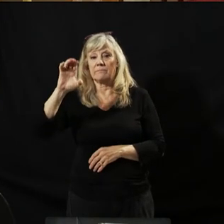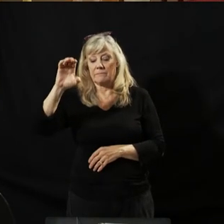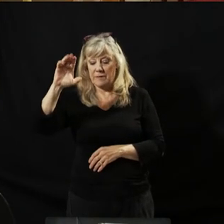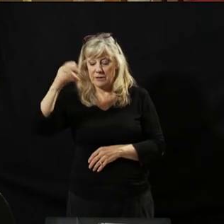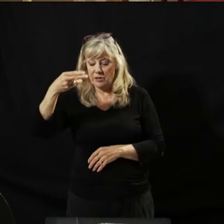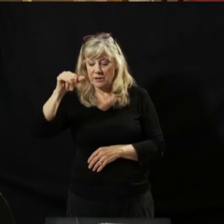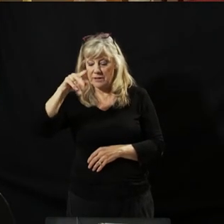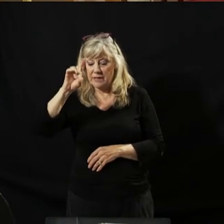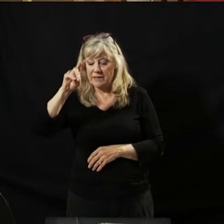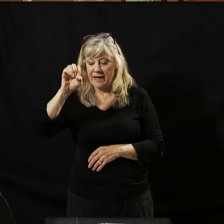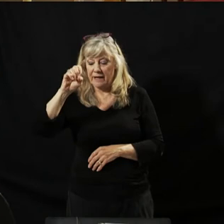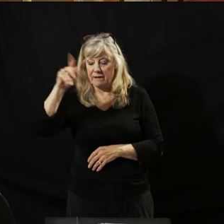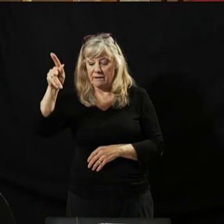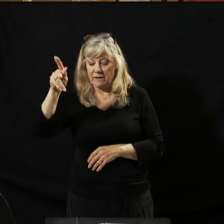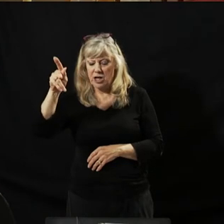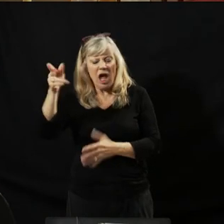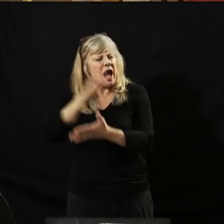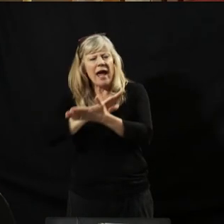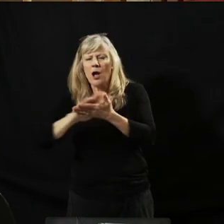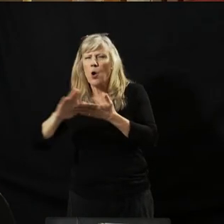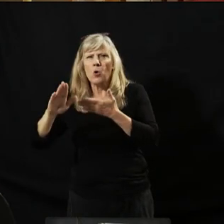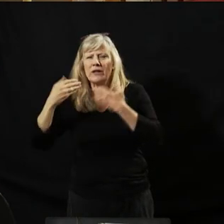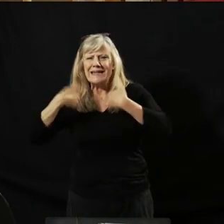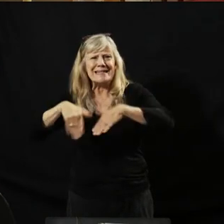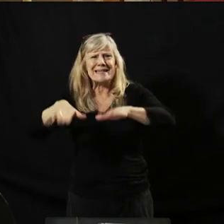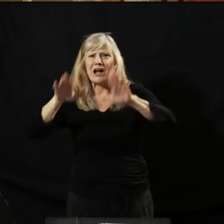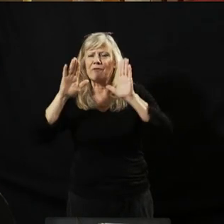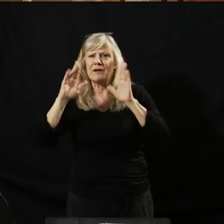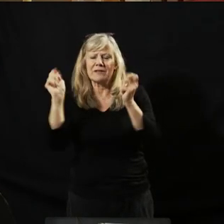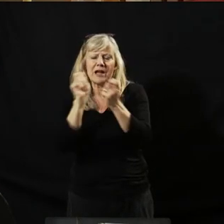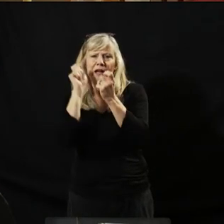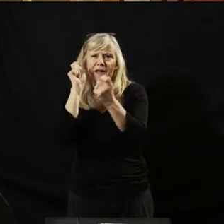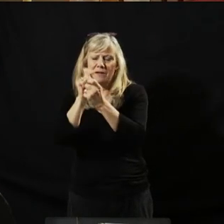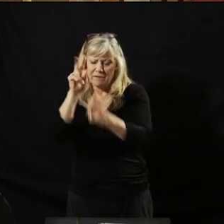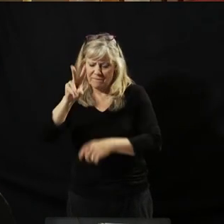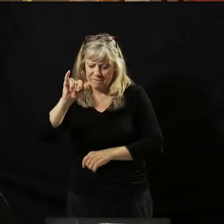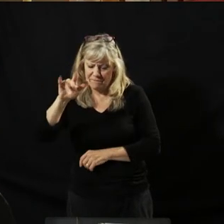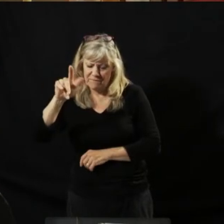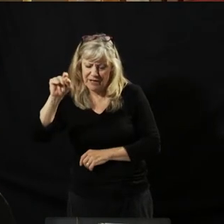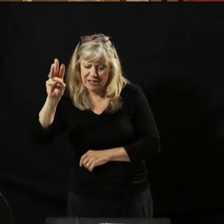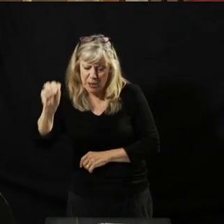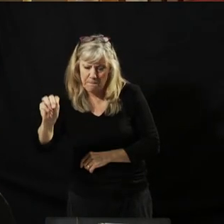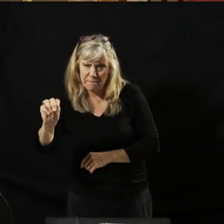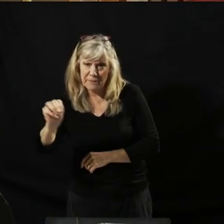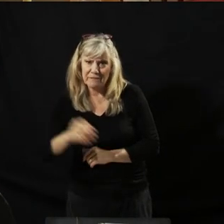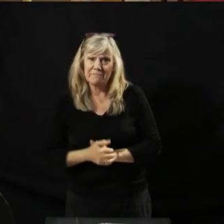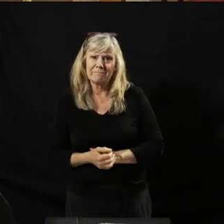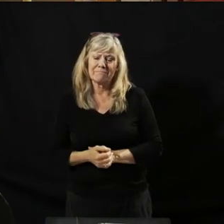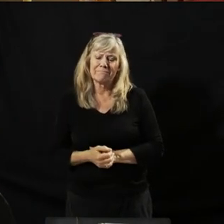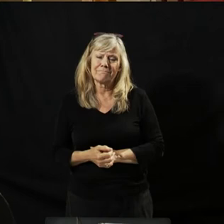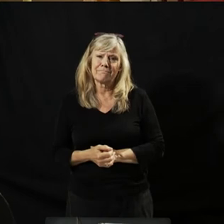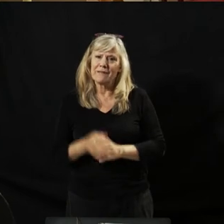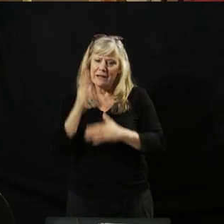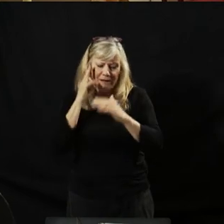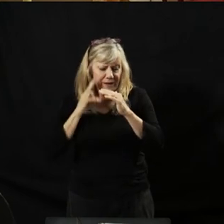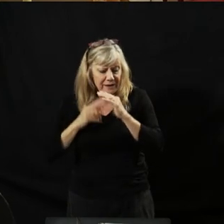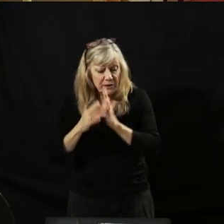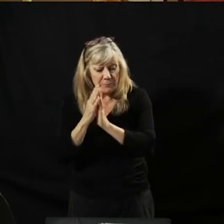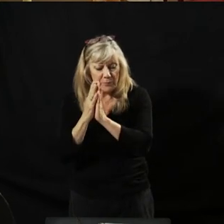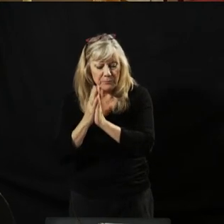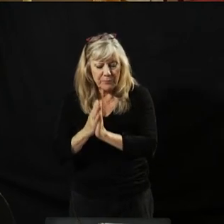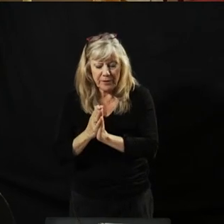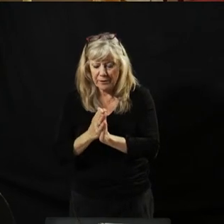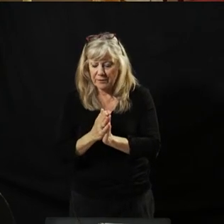priest Melchizedek, a holy sacrifice, a spotless victim. In humble prayer, we ask